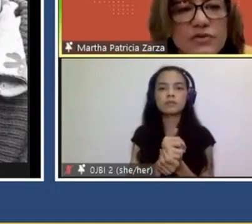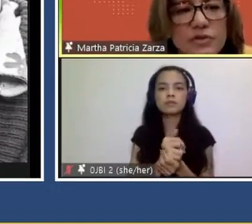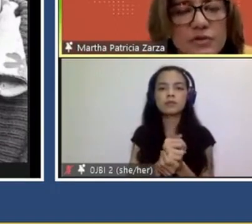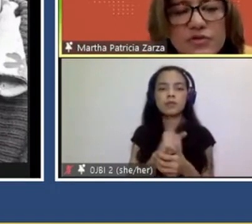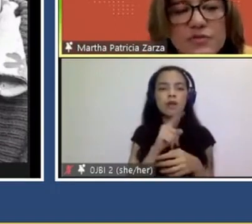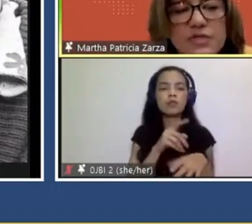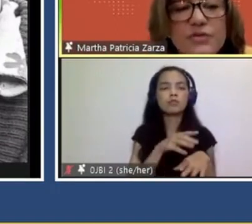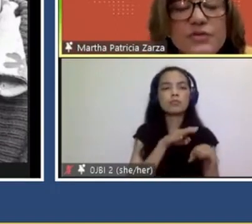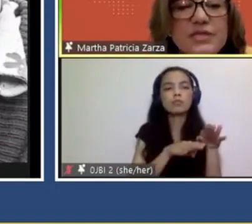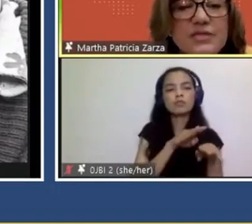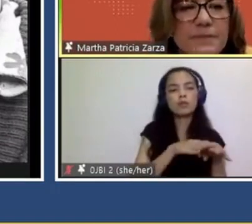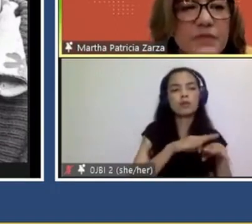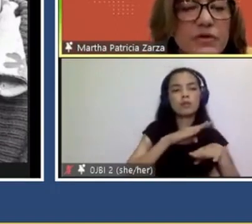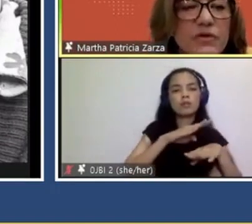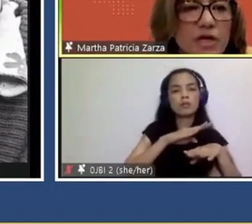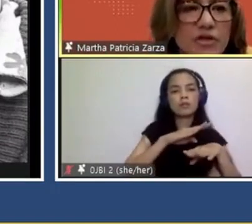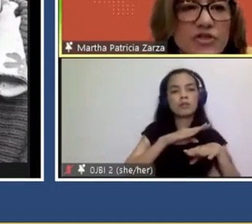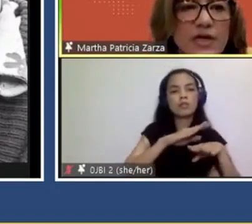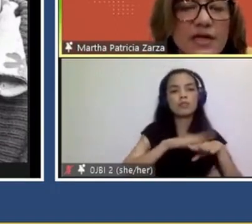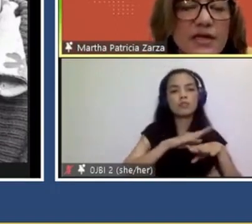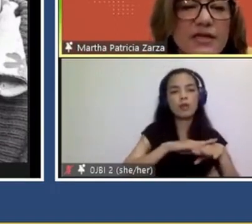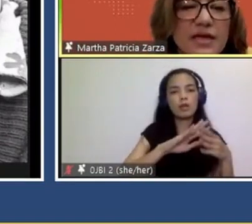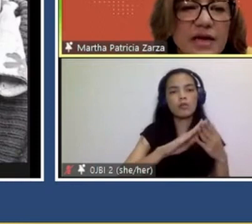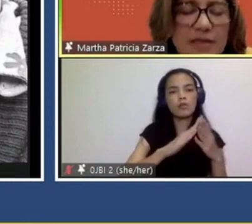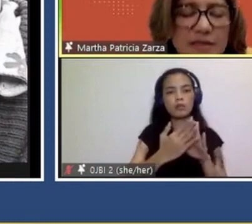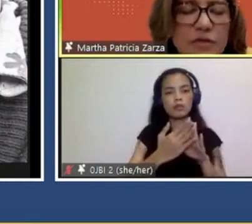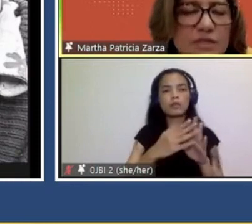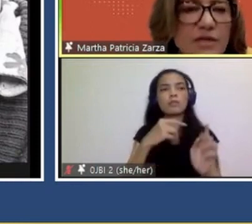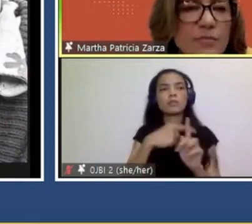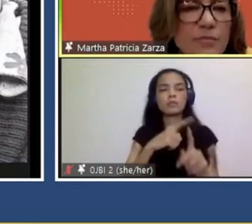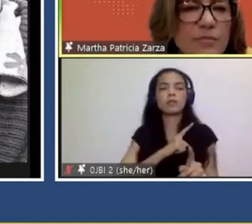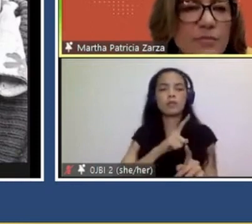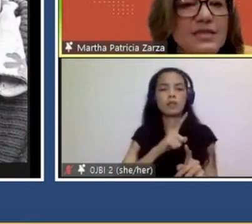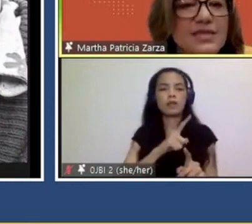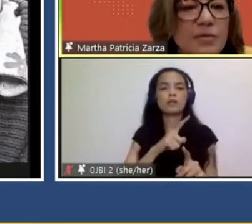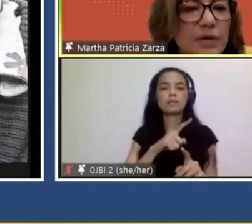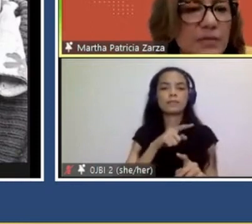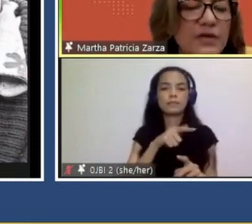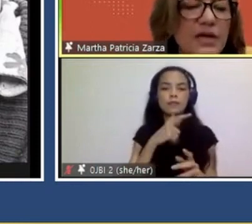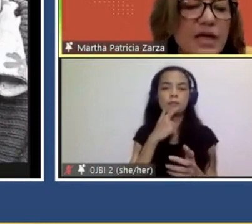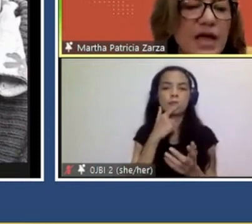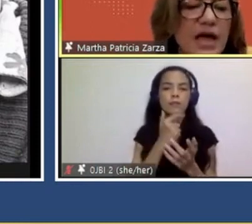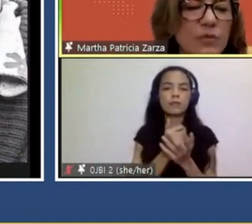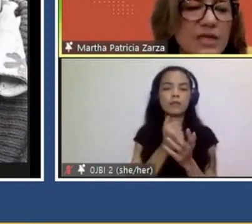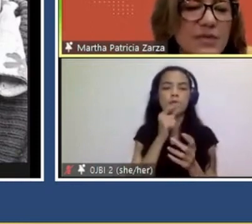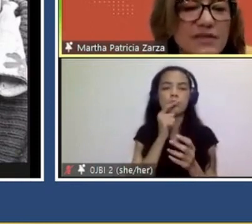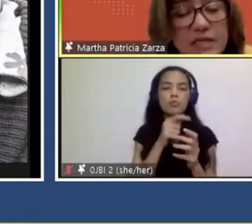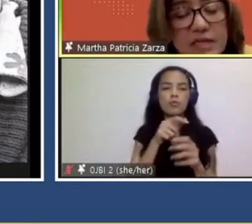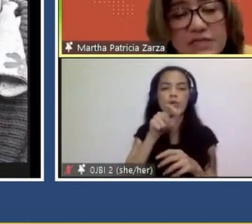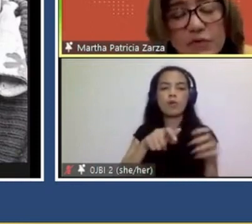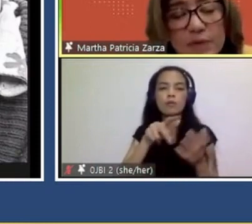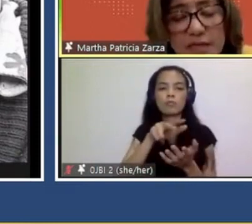local customs and uses. So cultural and identity was an important design parameter, as well